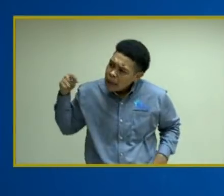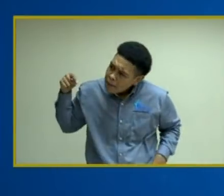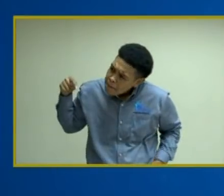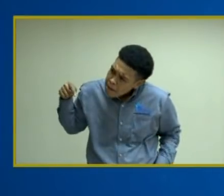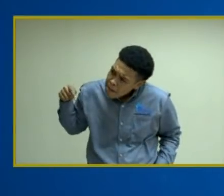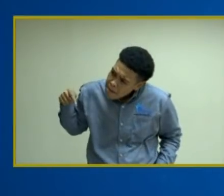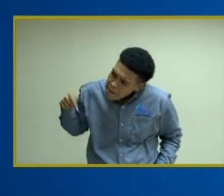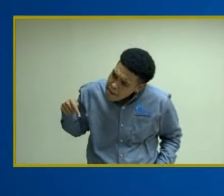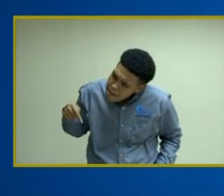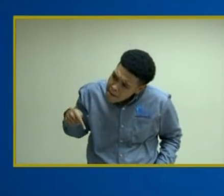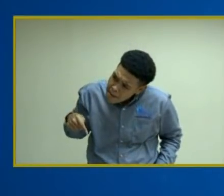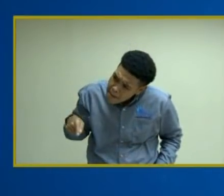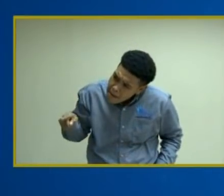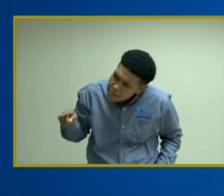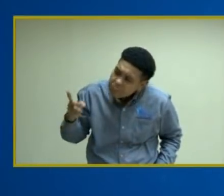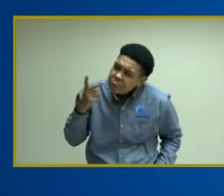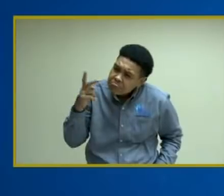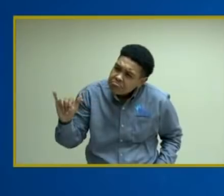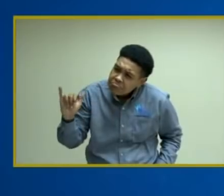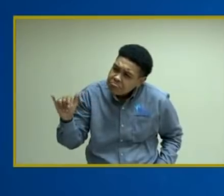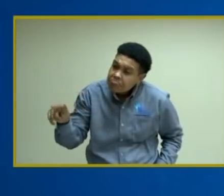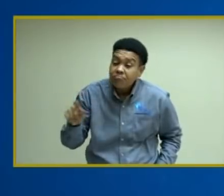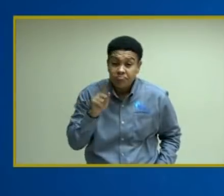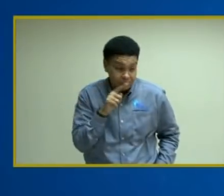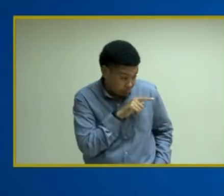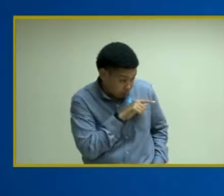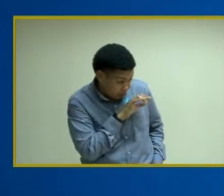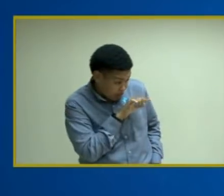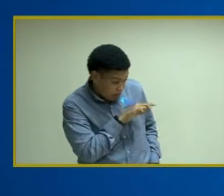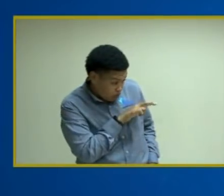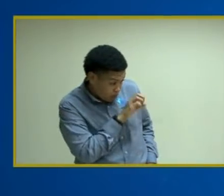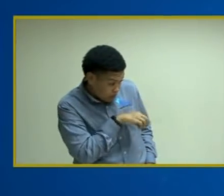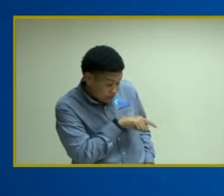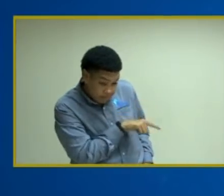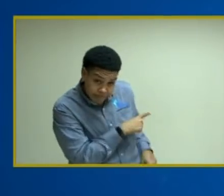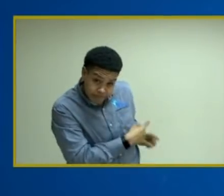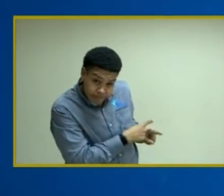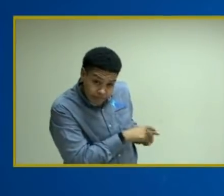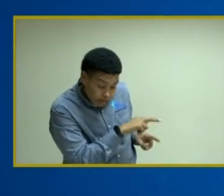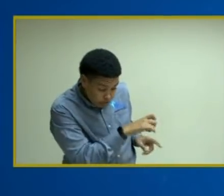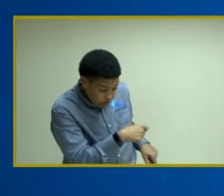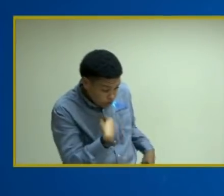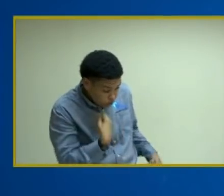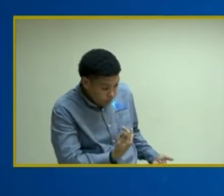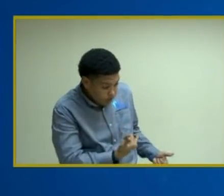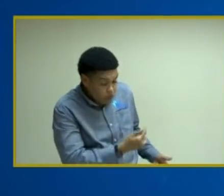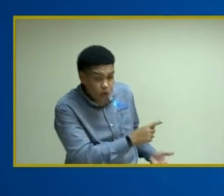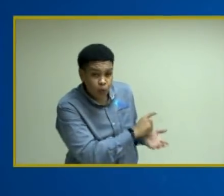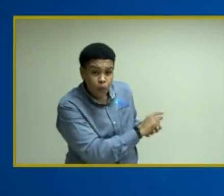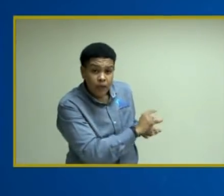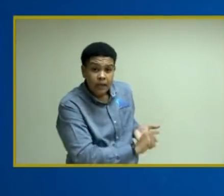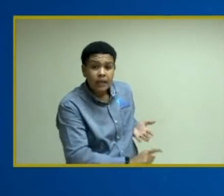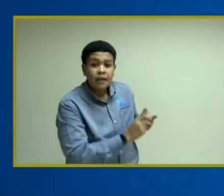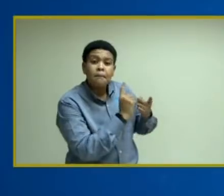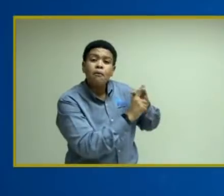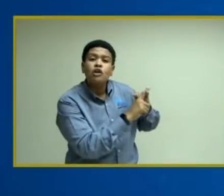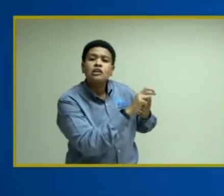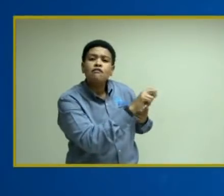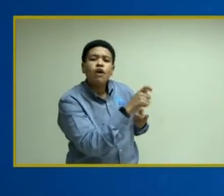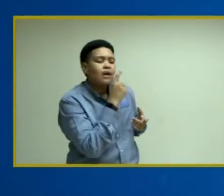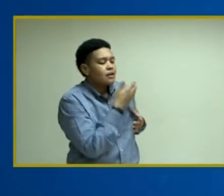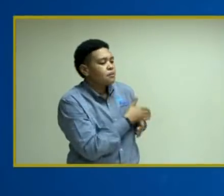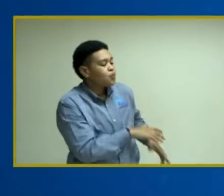also can see that with our 8.3% positivity rate today, the weekly positivity rate being